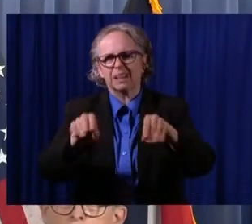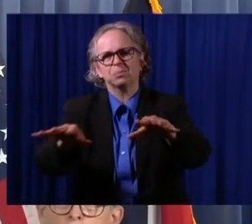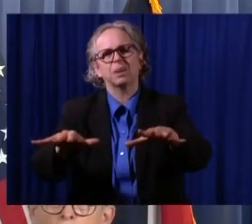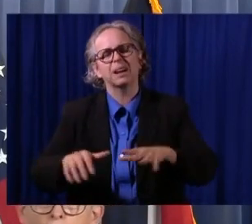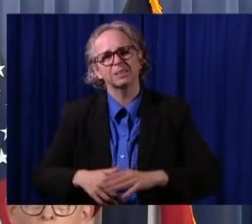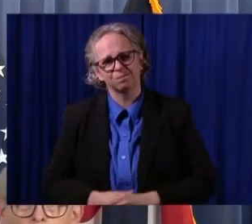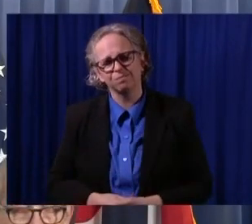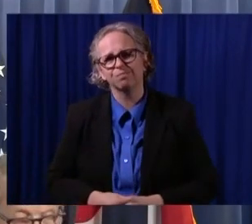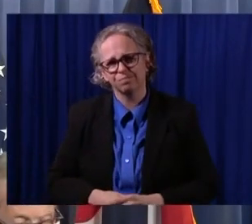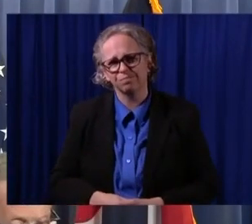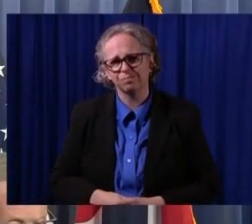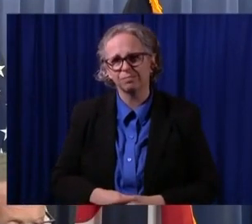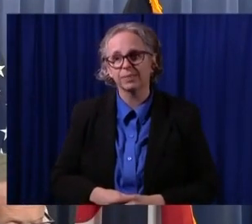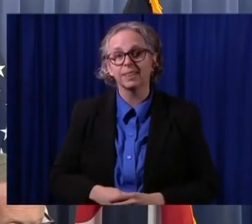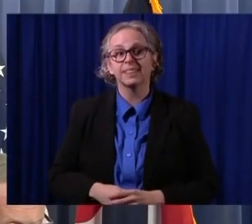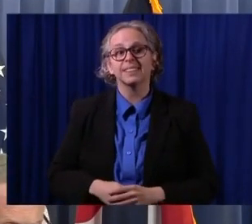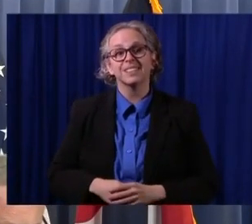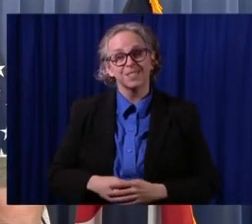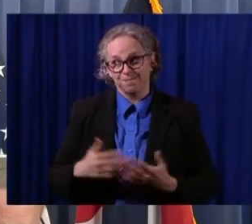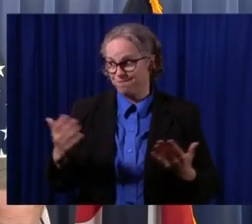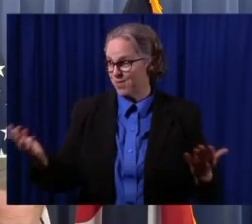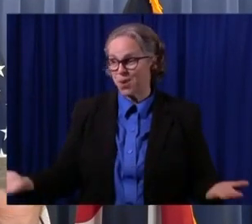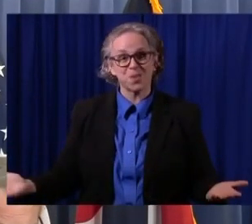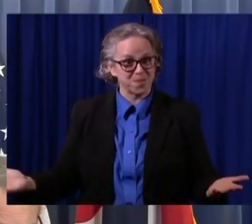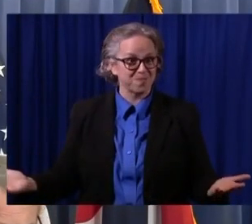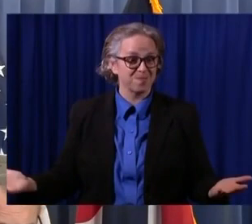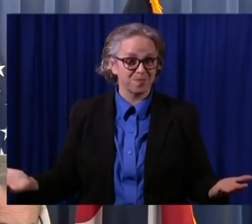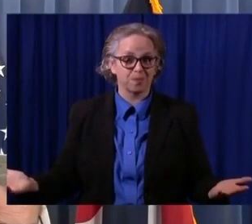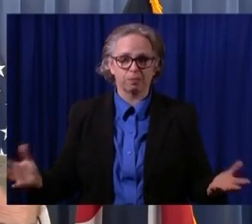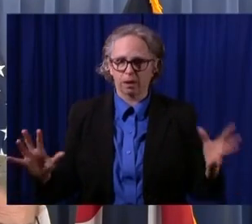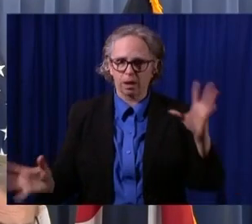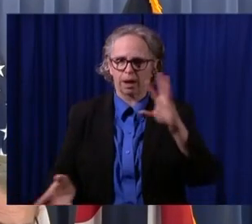about what our plans are.